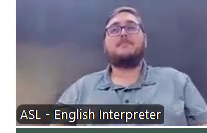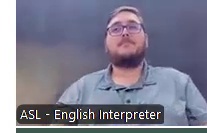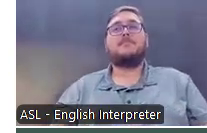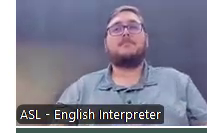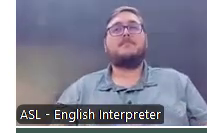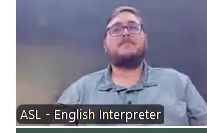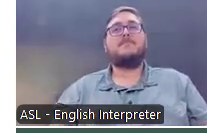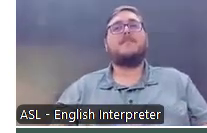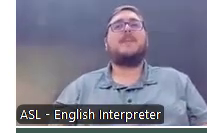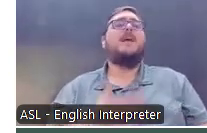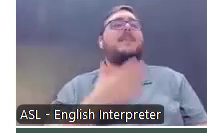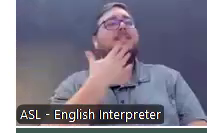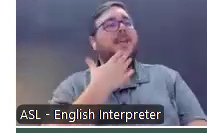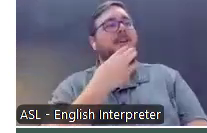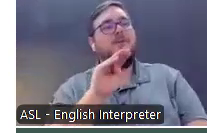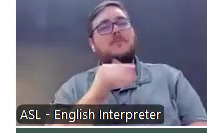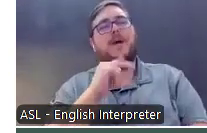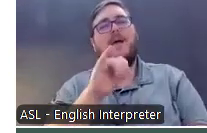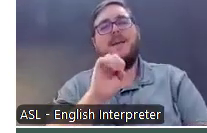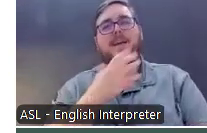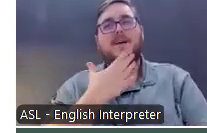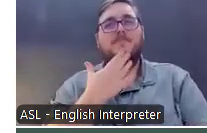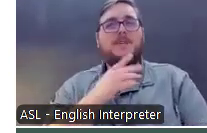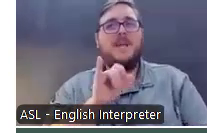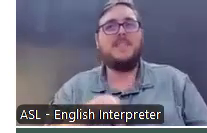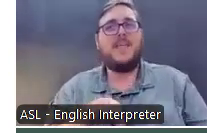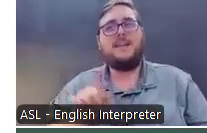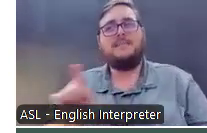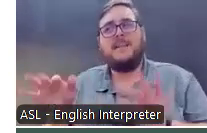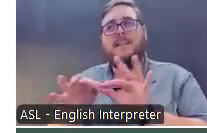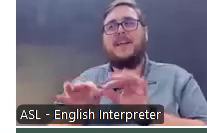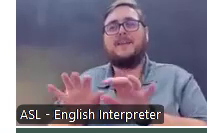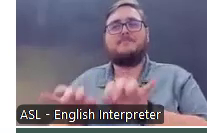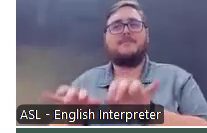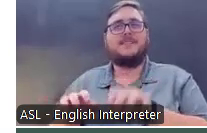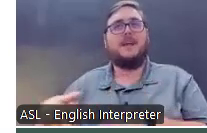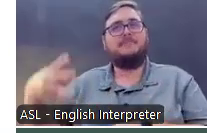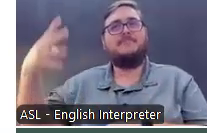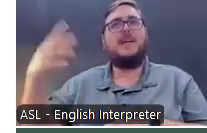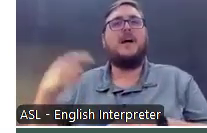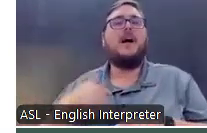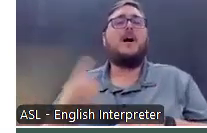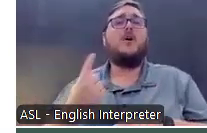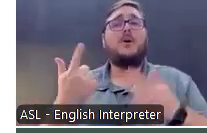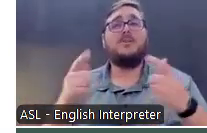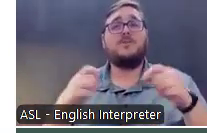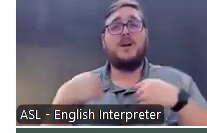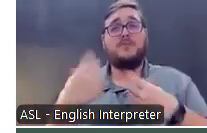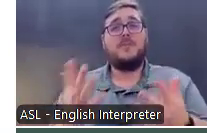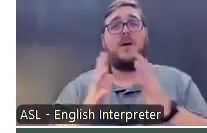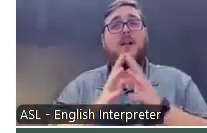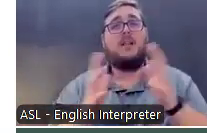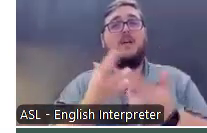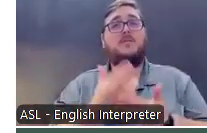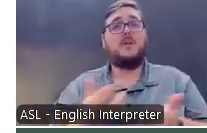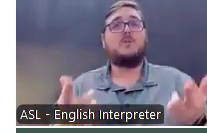Thanks, Maggie. I appreciate you putting that link in. I always try to provide a lot of resources. There's a lot of great information out there that can be really helpful in this process.